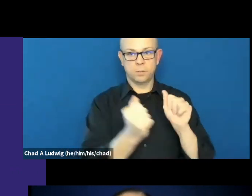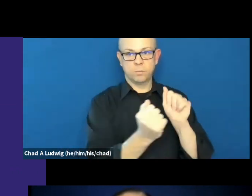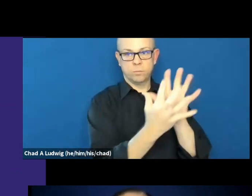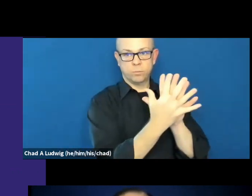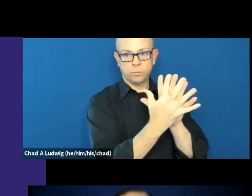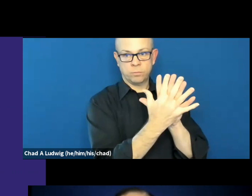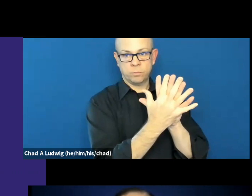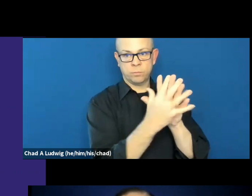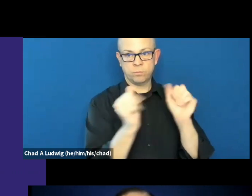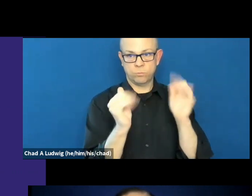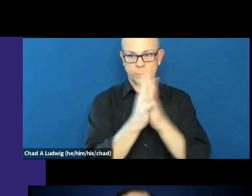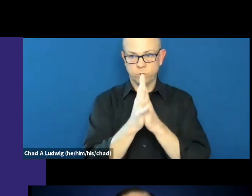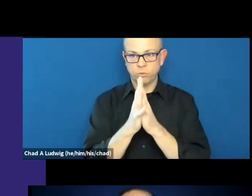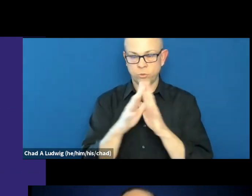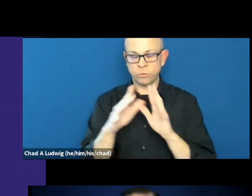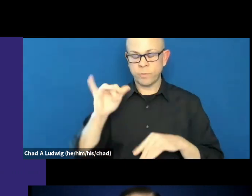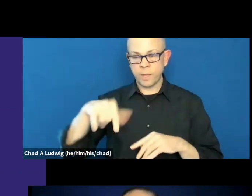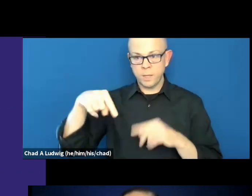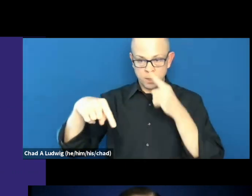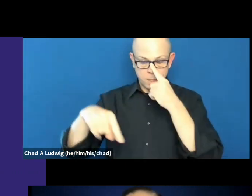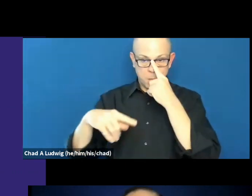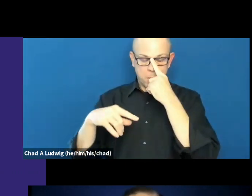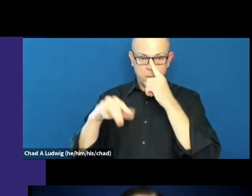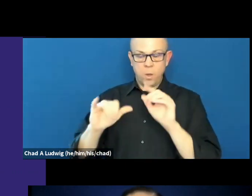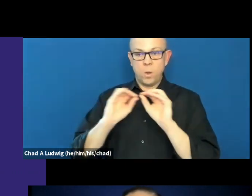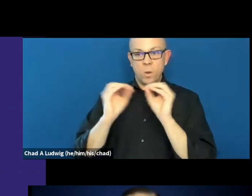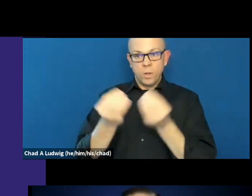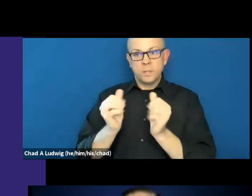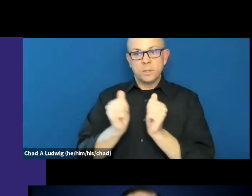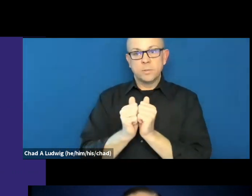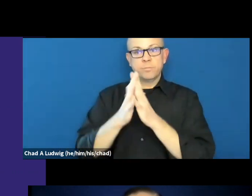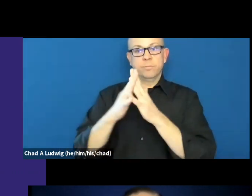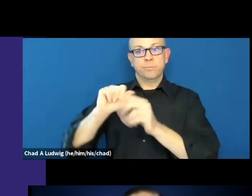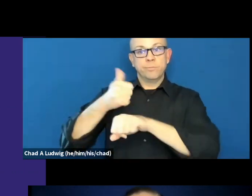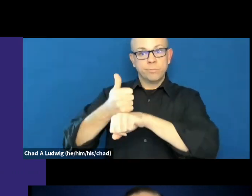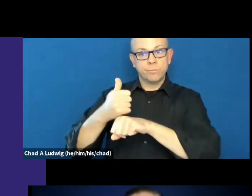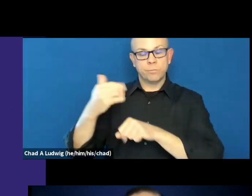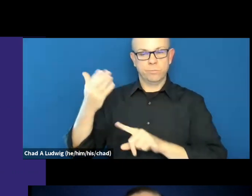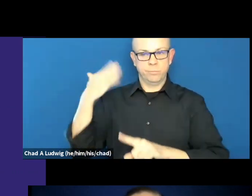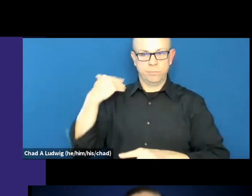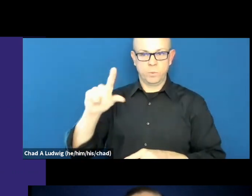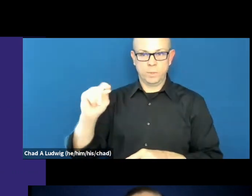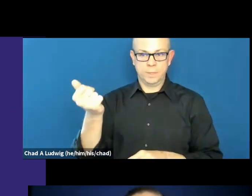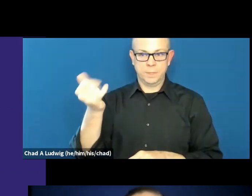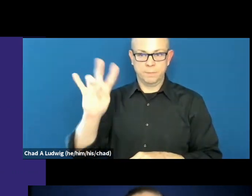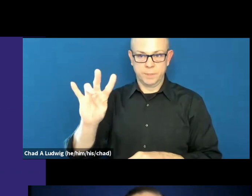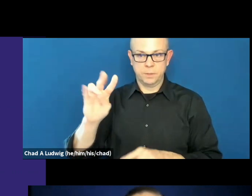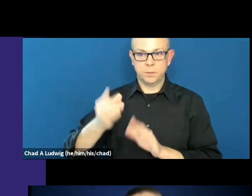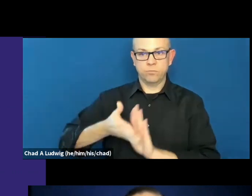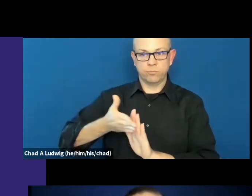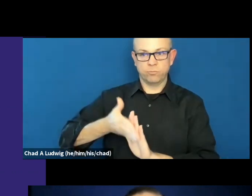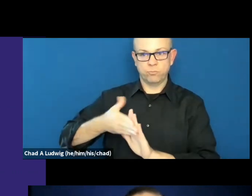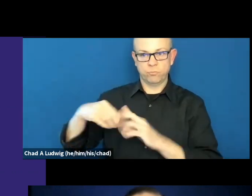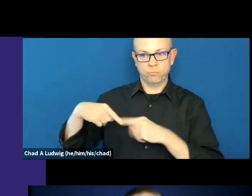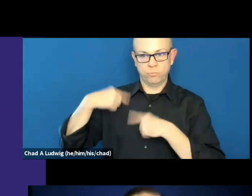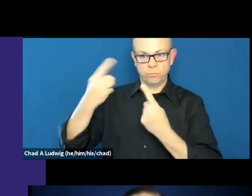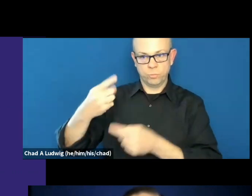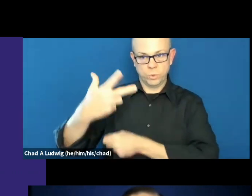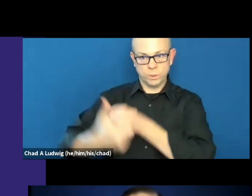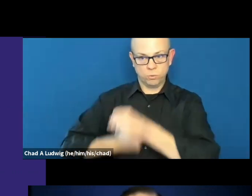Bridges, Oregon. The sign for Bridges, Oregon was just done on screen, which is two hands touching one another.